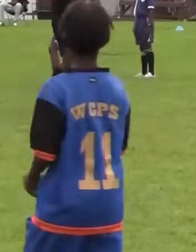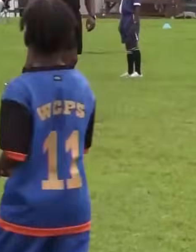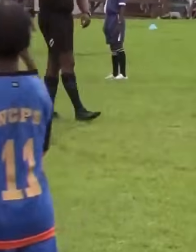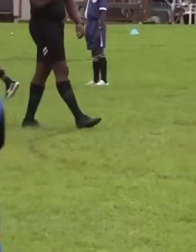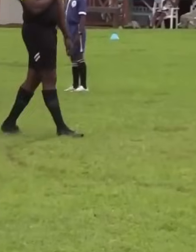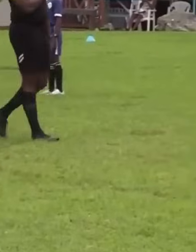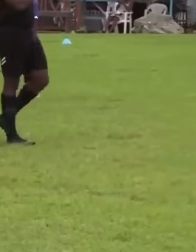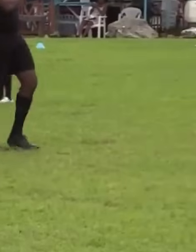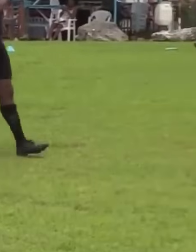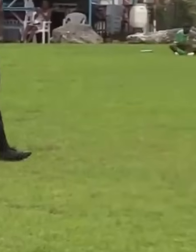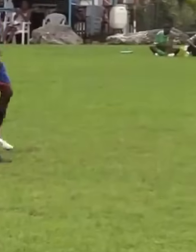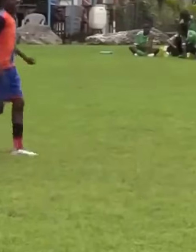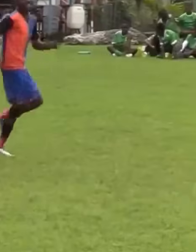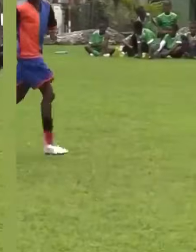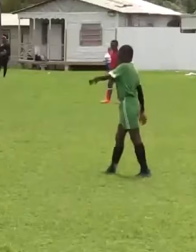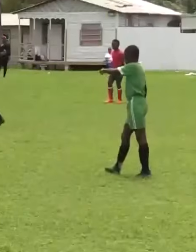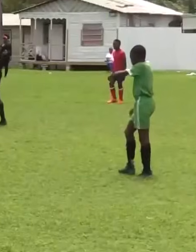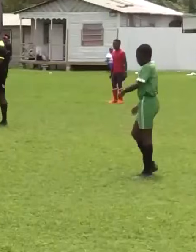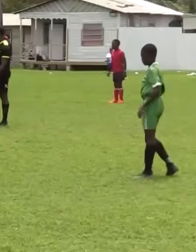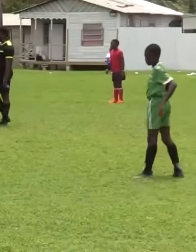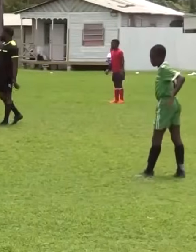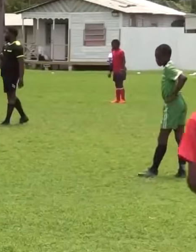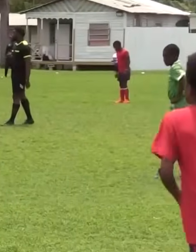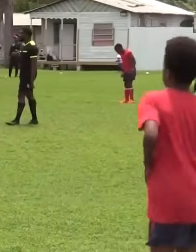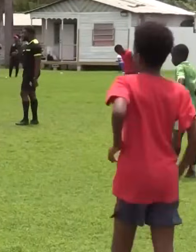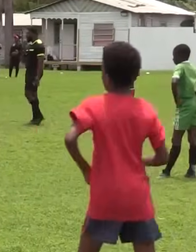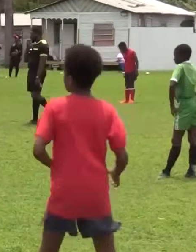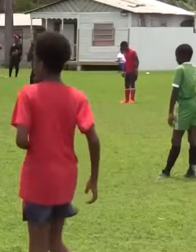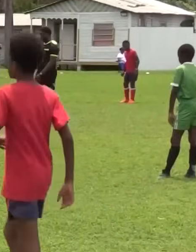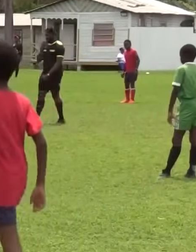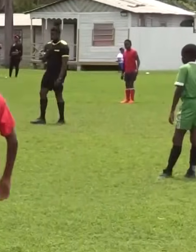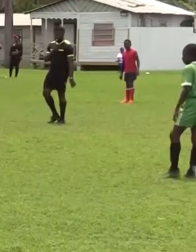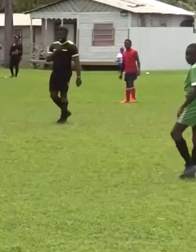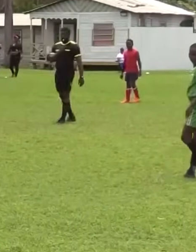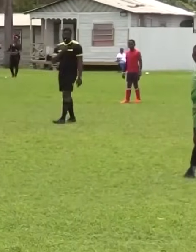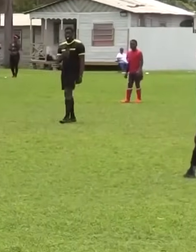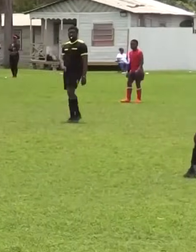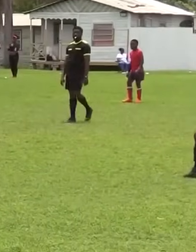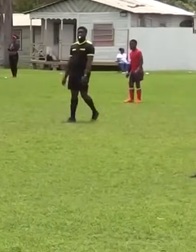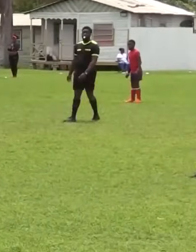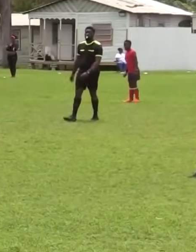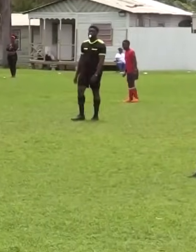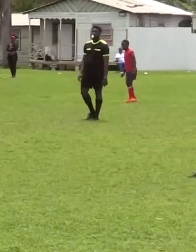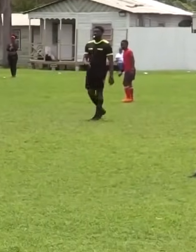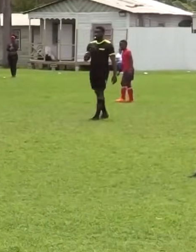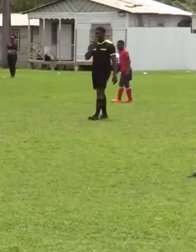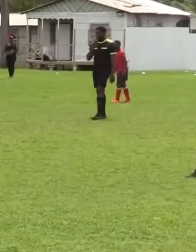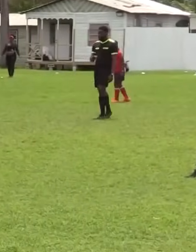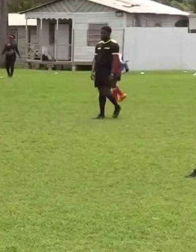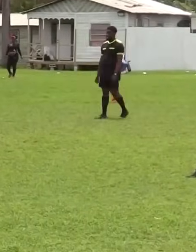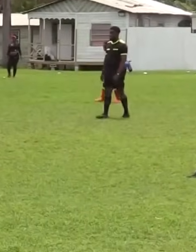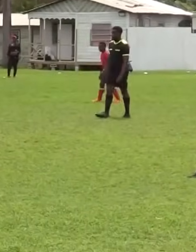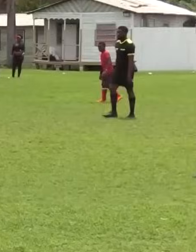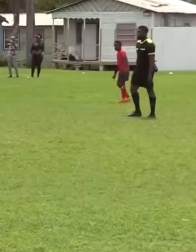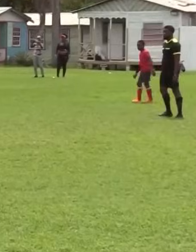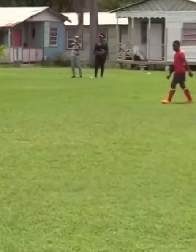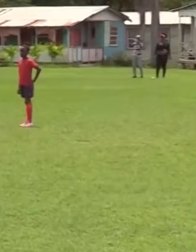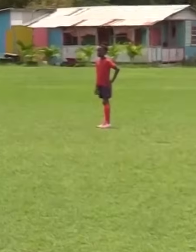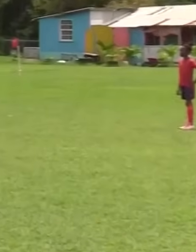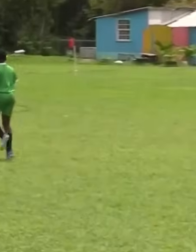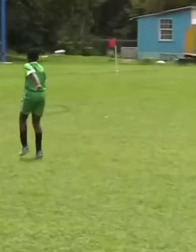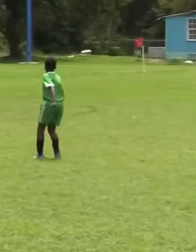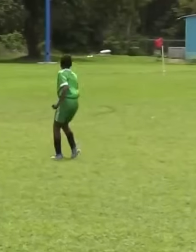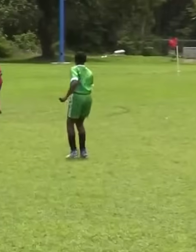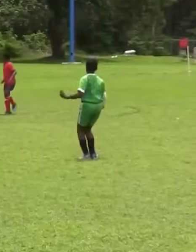2, George Lamming 2. Second match, a battle between Charles F. Broome in red and St. Cyprian's boys.